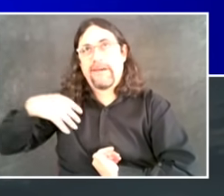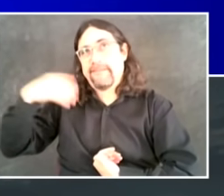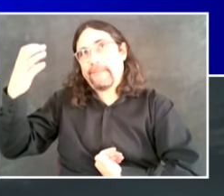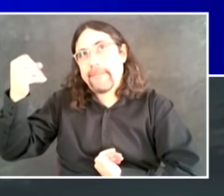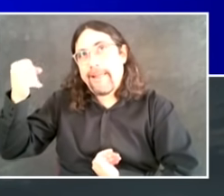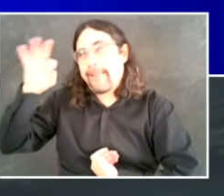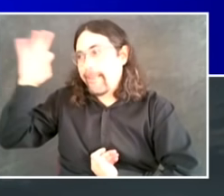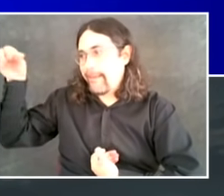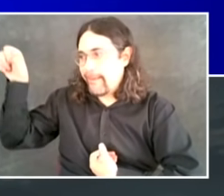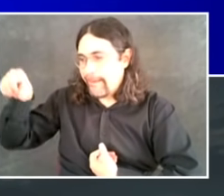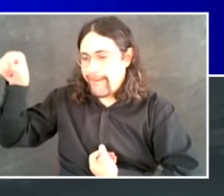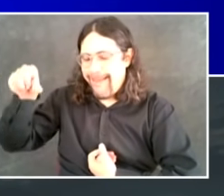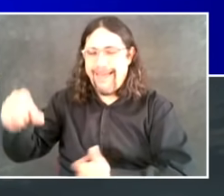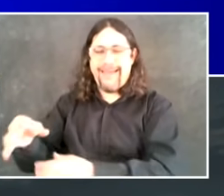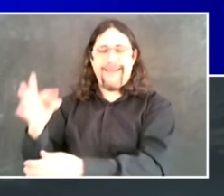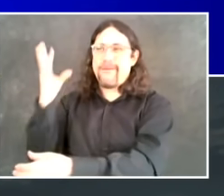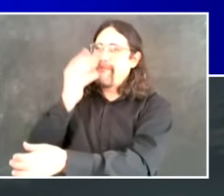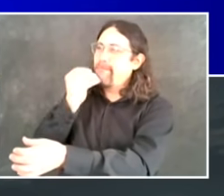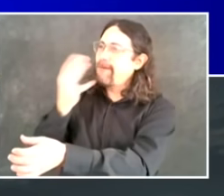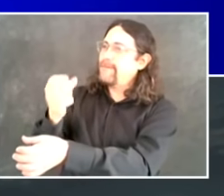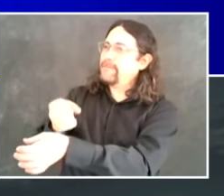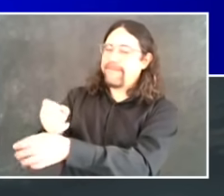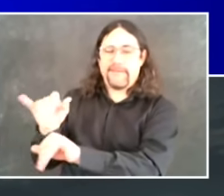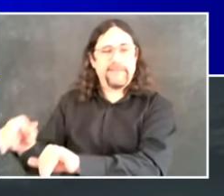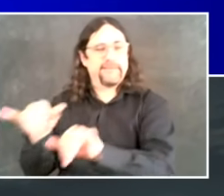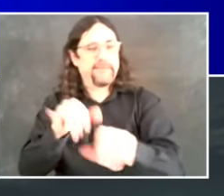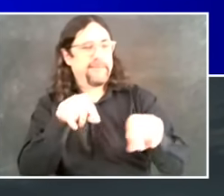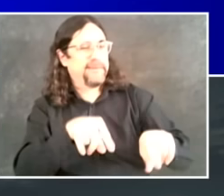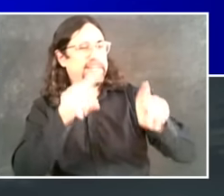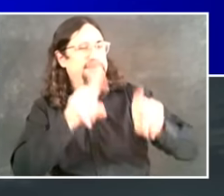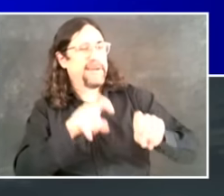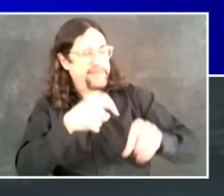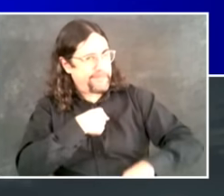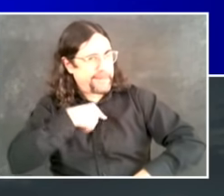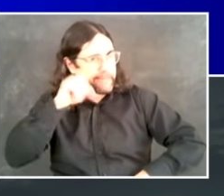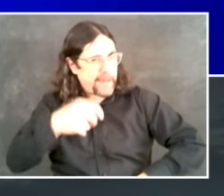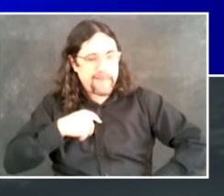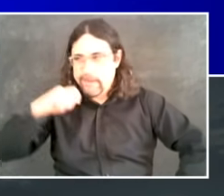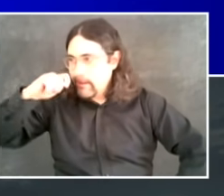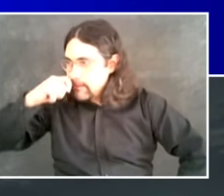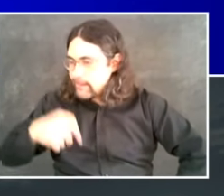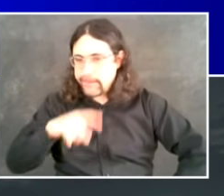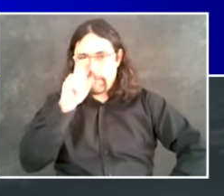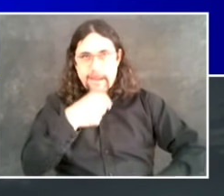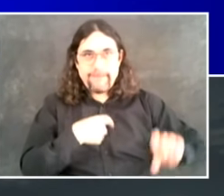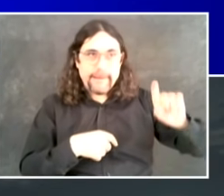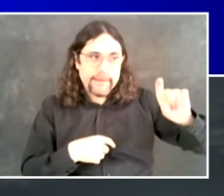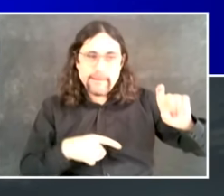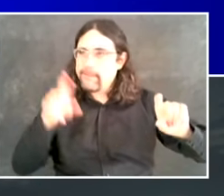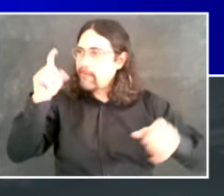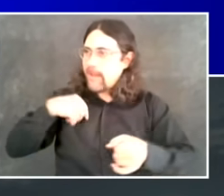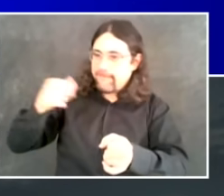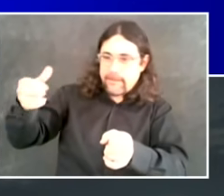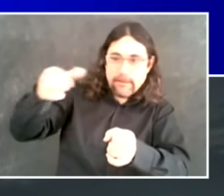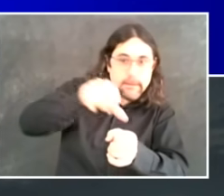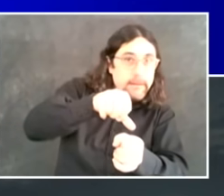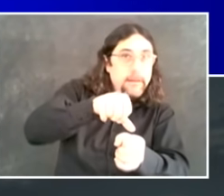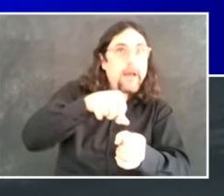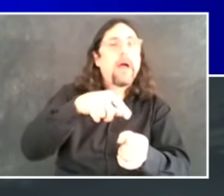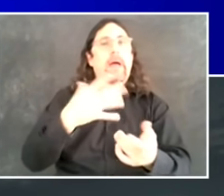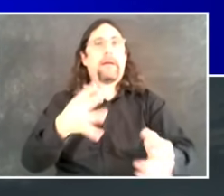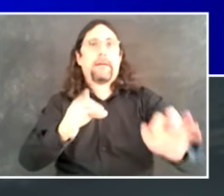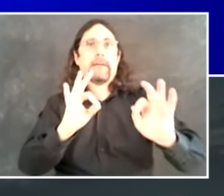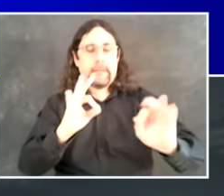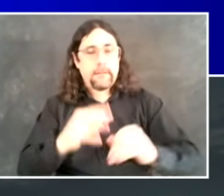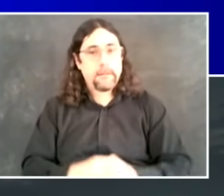that will be delivered by Friday, we will pair with an interim source of transport medium from outside New York City.